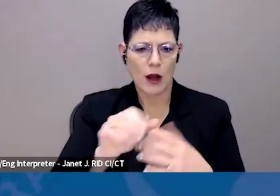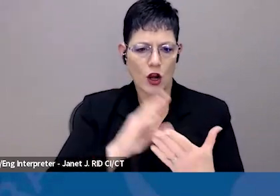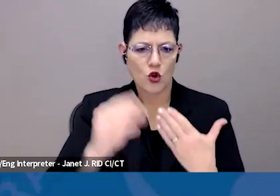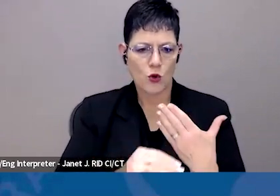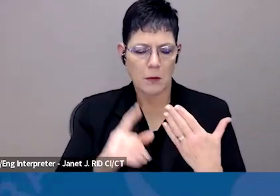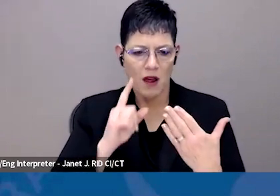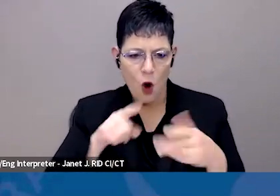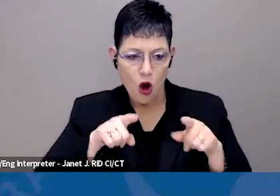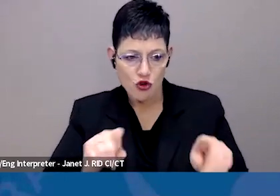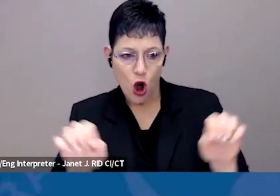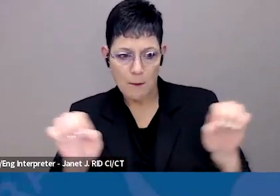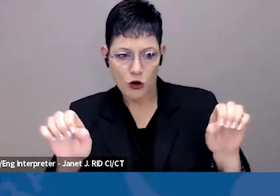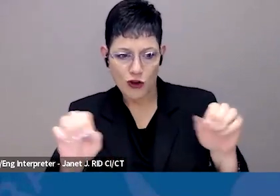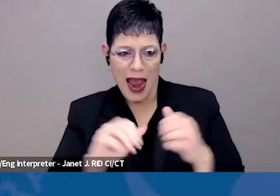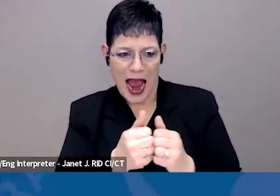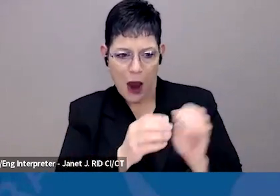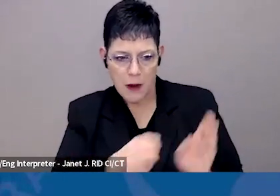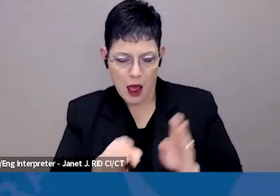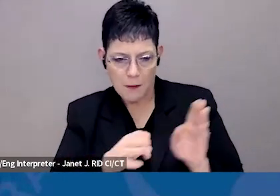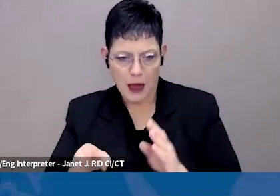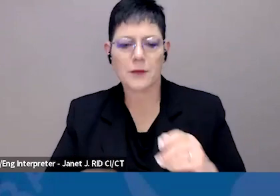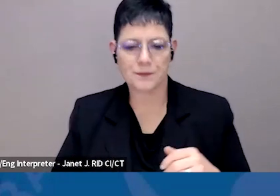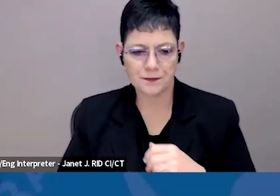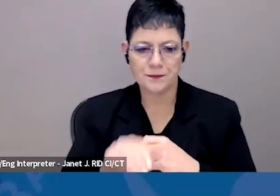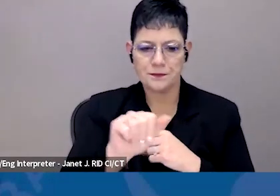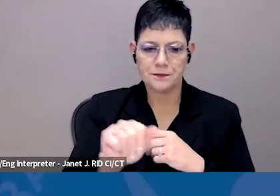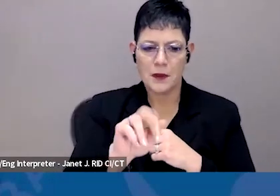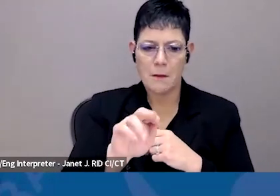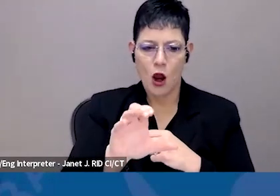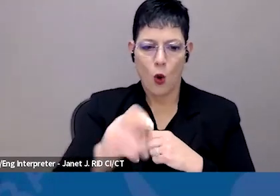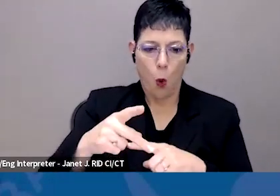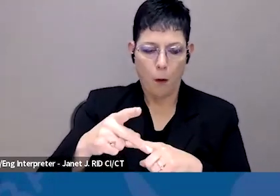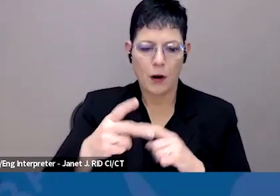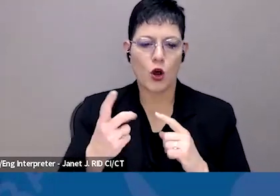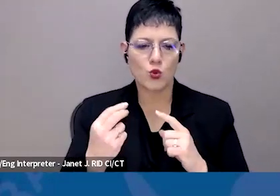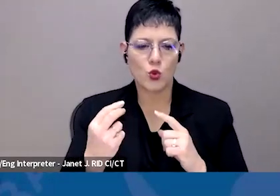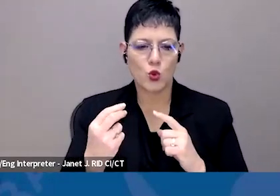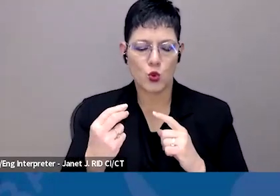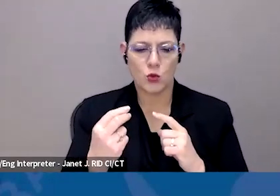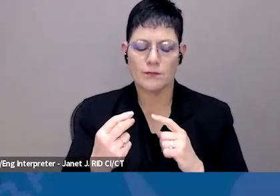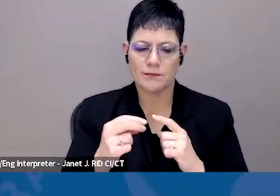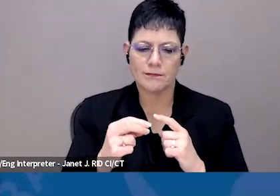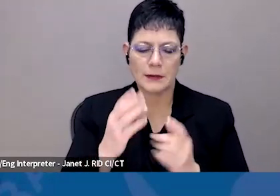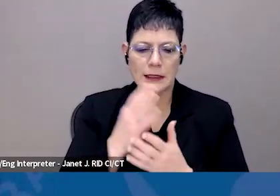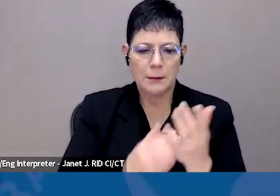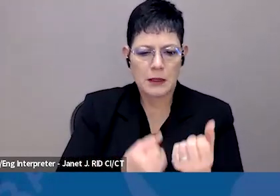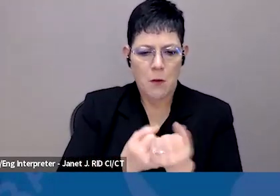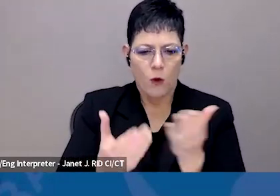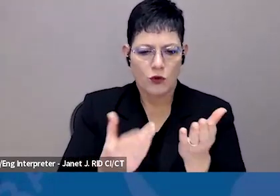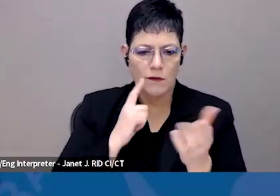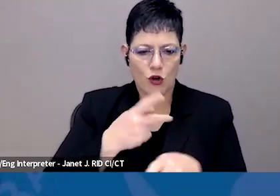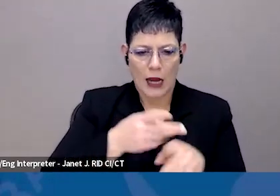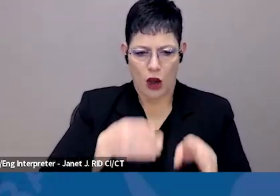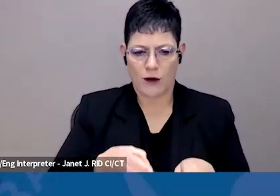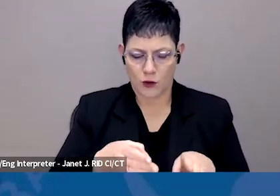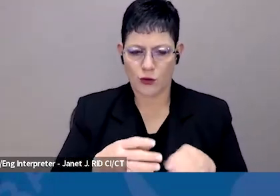during emergencies. AmeriCorps Seniors volunteers are beginning to provide respite services for caregivers. A new